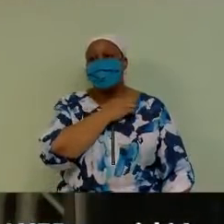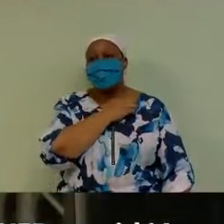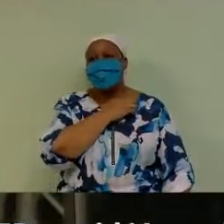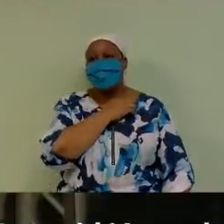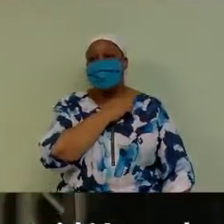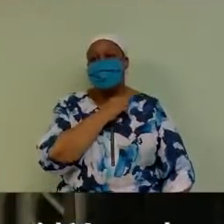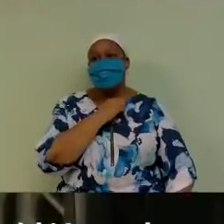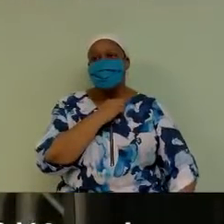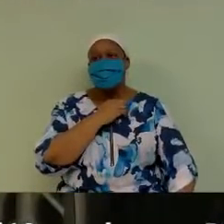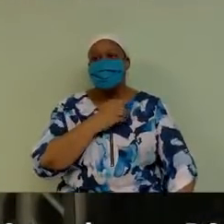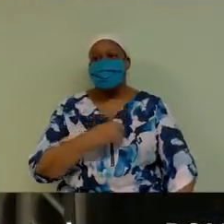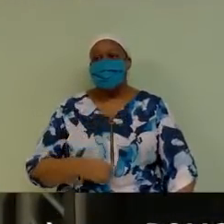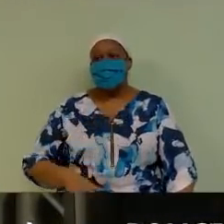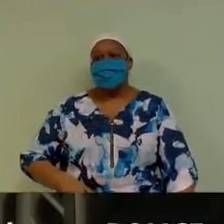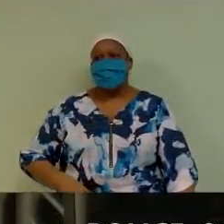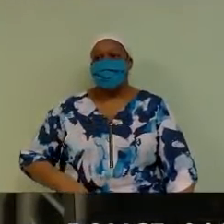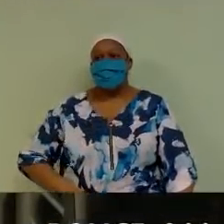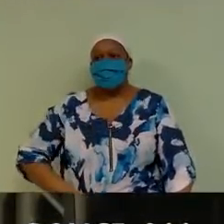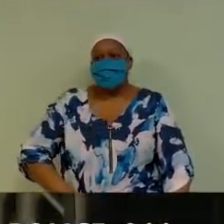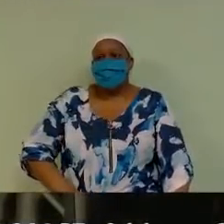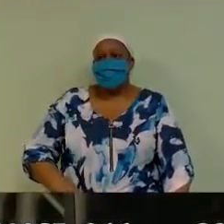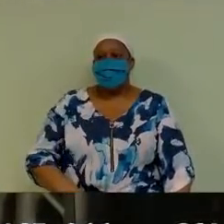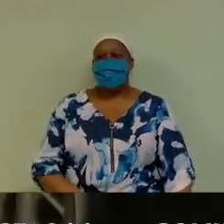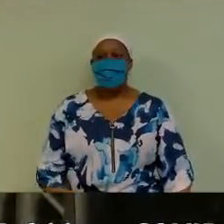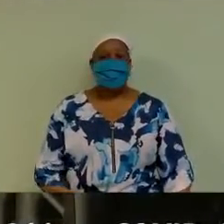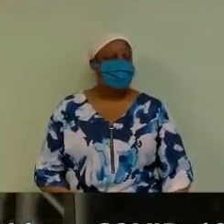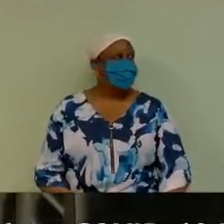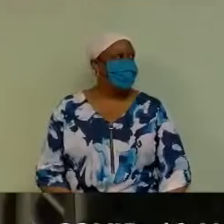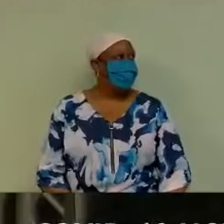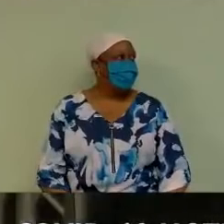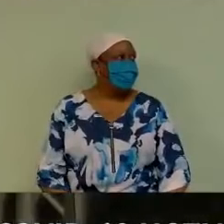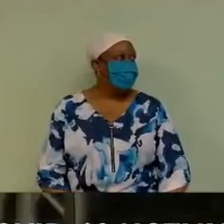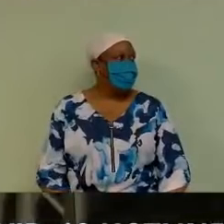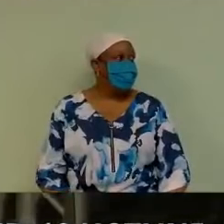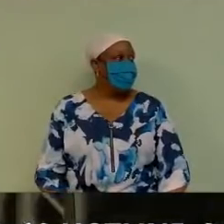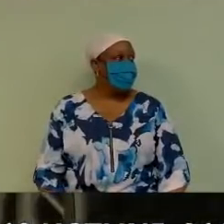Thank you very much, Dr. Carty, for that